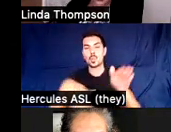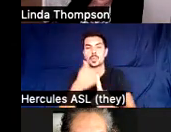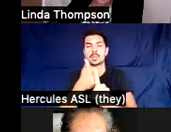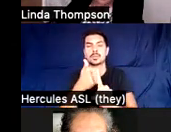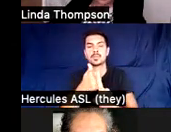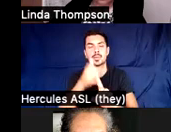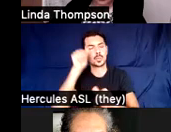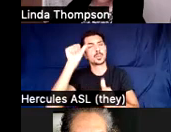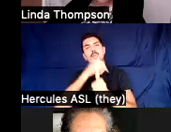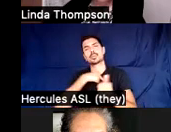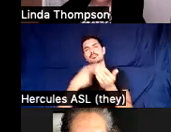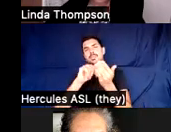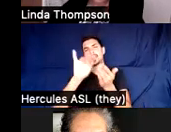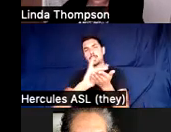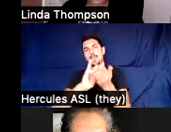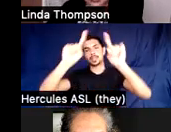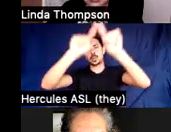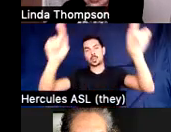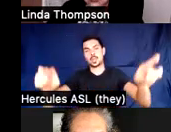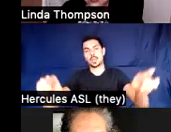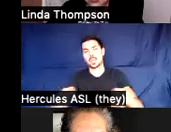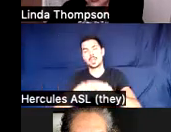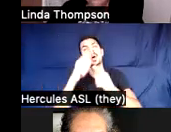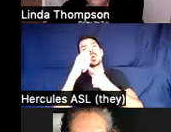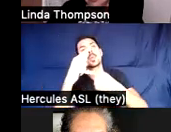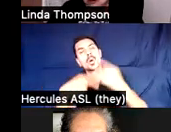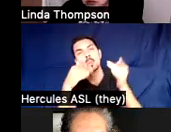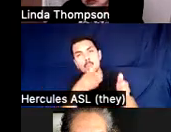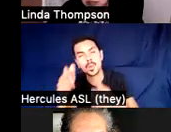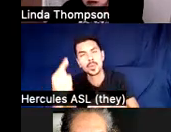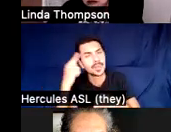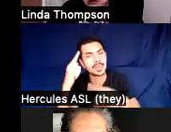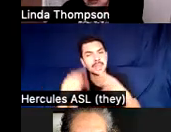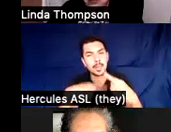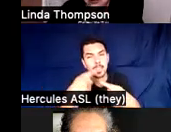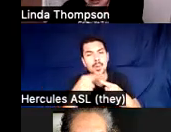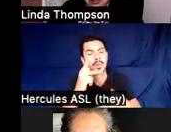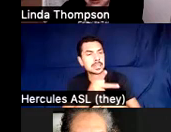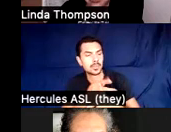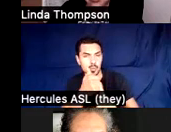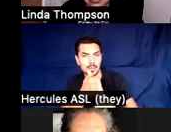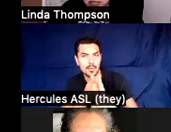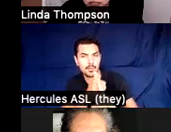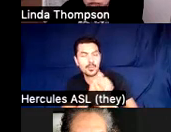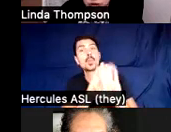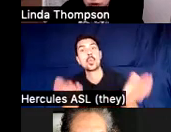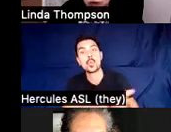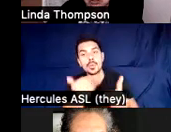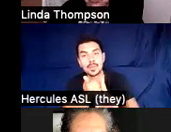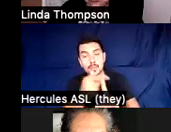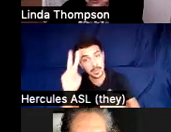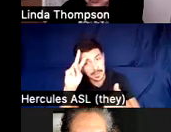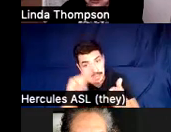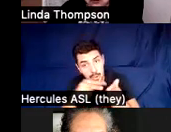quadrants, but you want to think about in what ways do you take care of your whole self? And are you intentional,